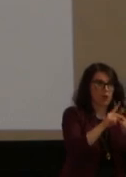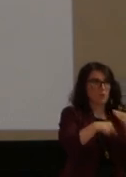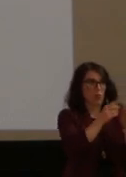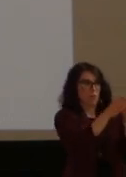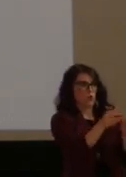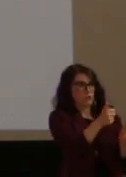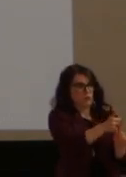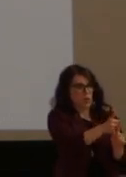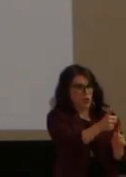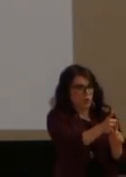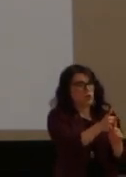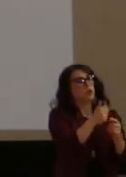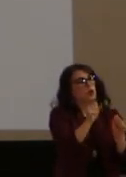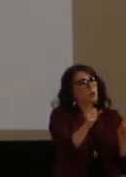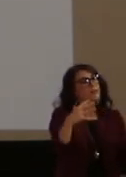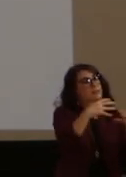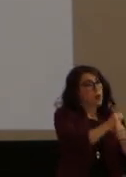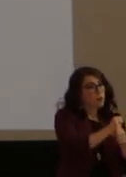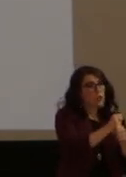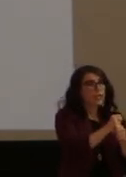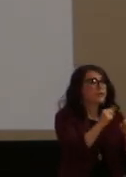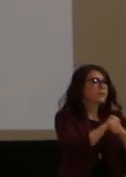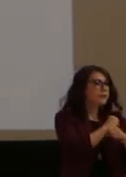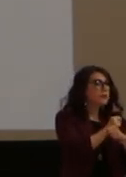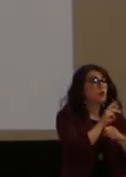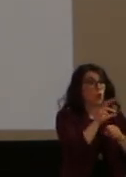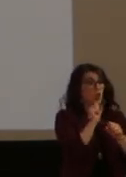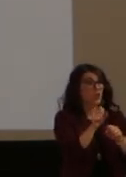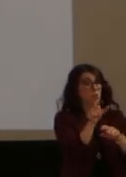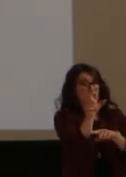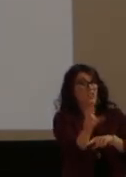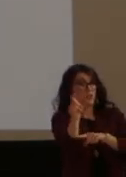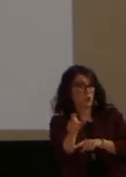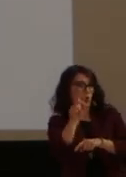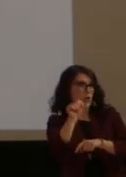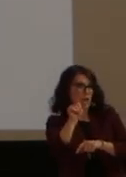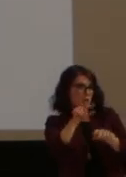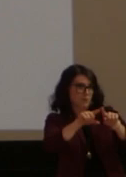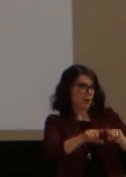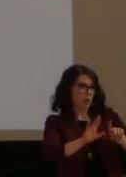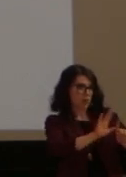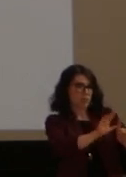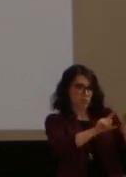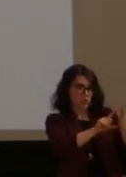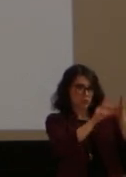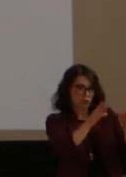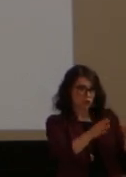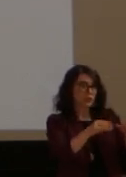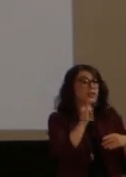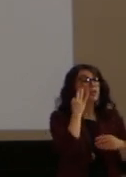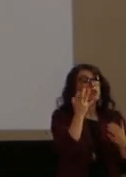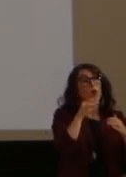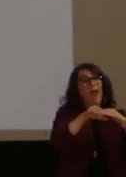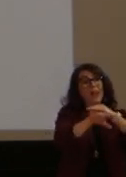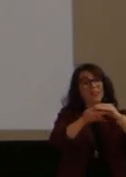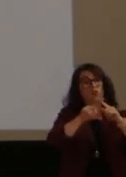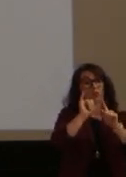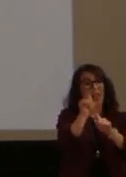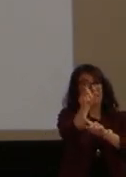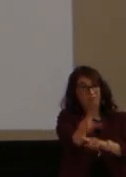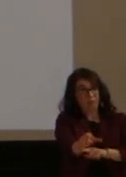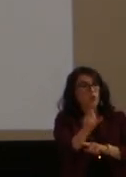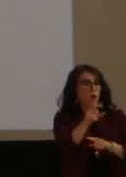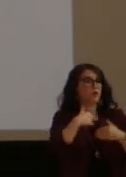summary, statistics, and aggregate data. The registered tier for researchers who want access to that, that requires a data